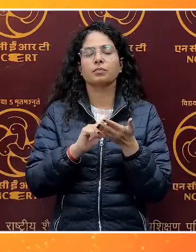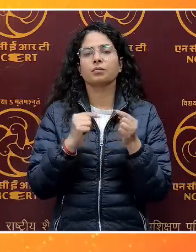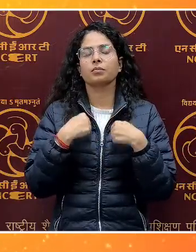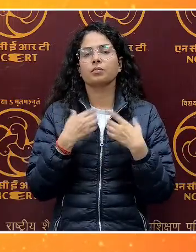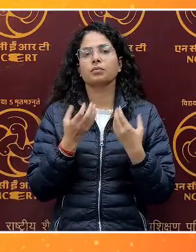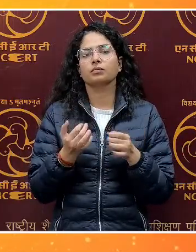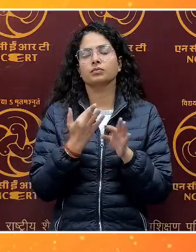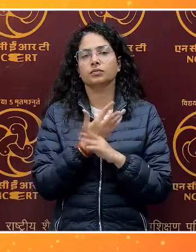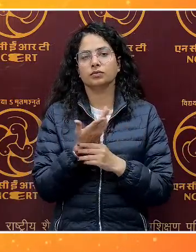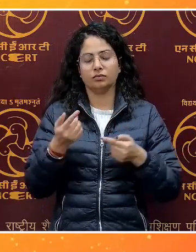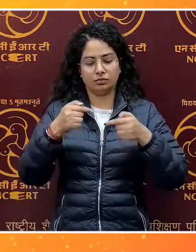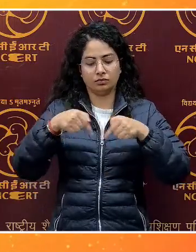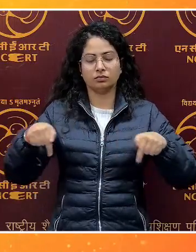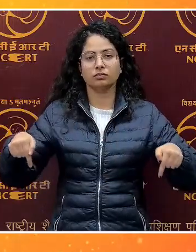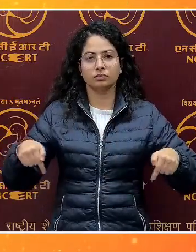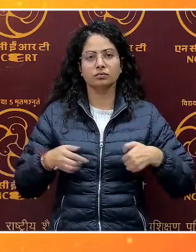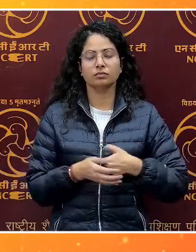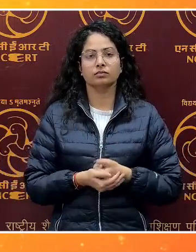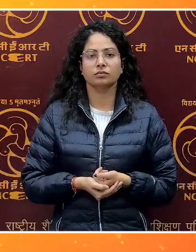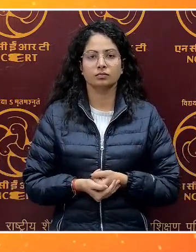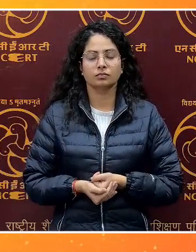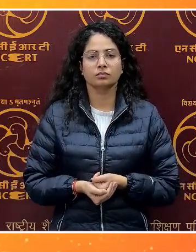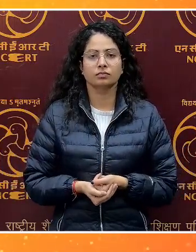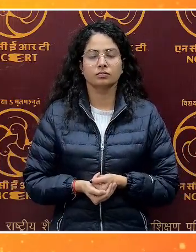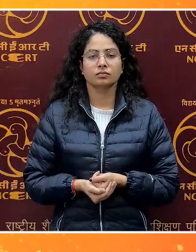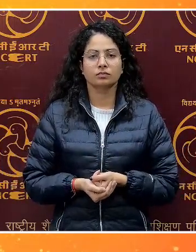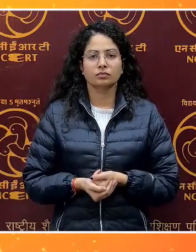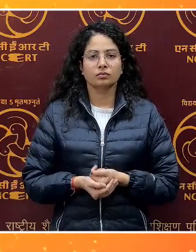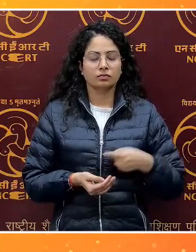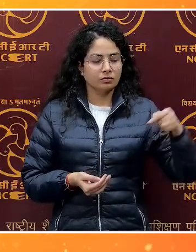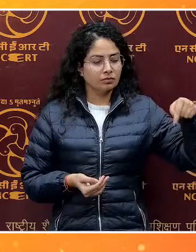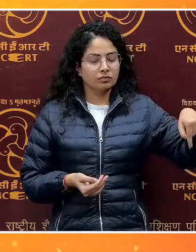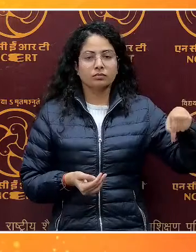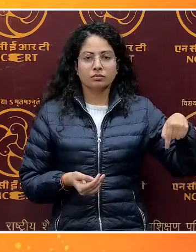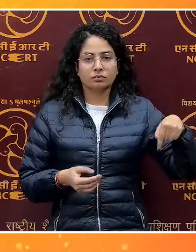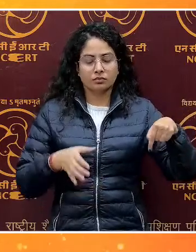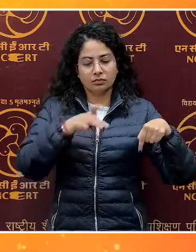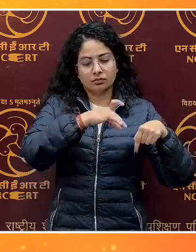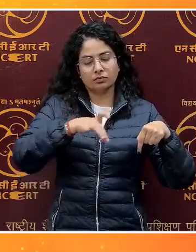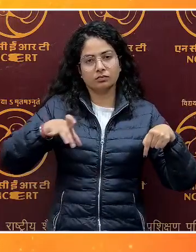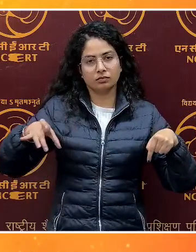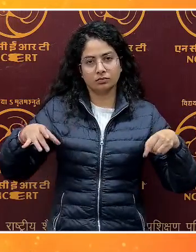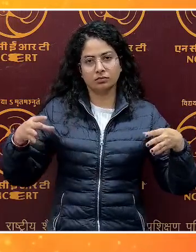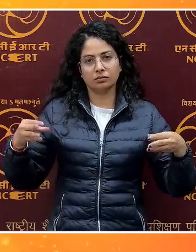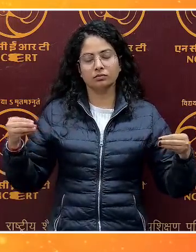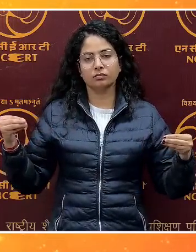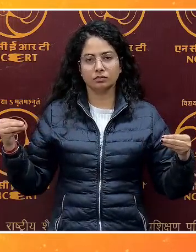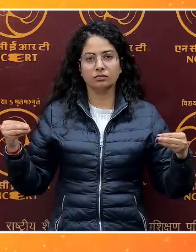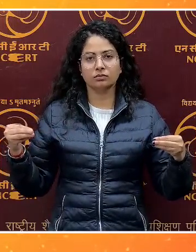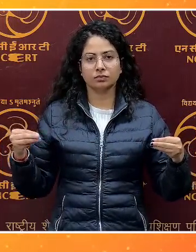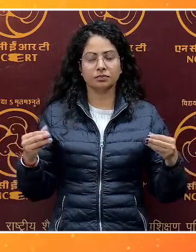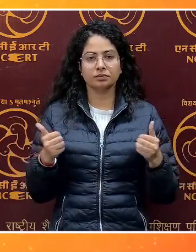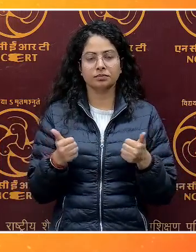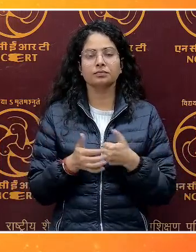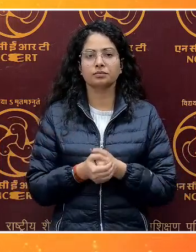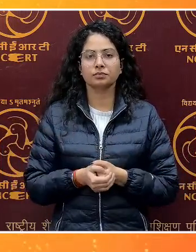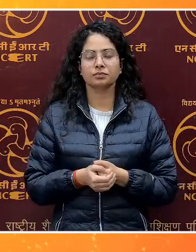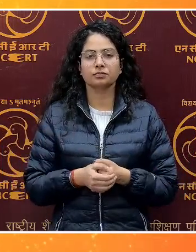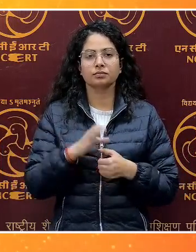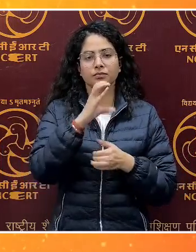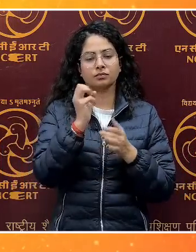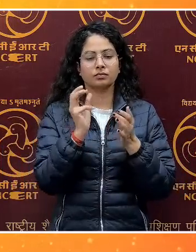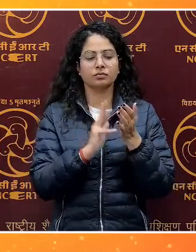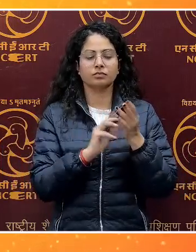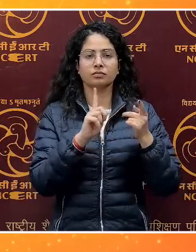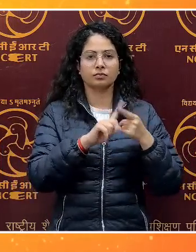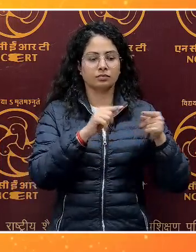volume of the air inside the cone and cylinder and the other cone, right? Cone, cylinder